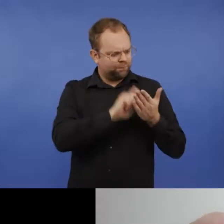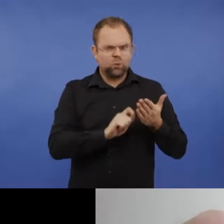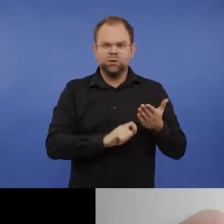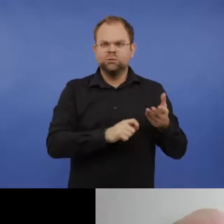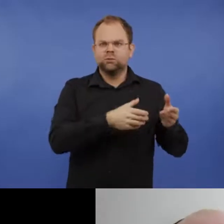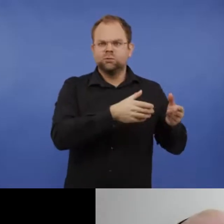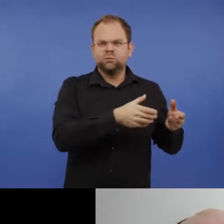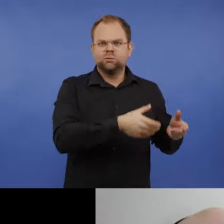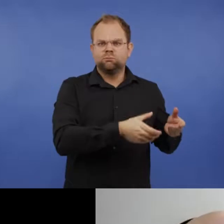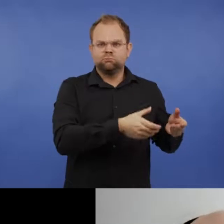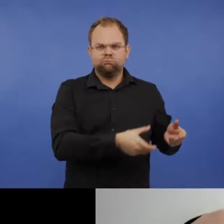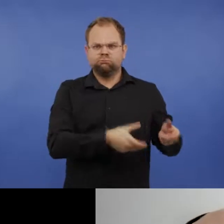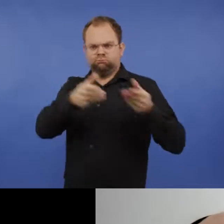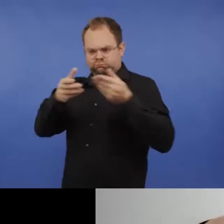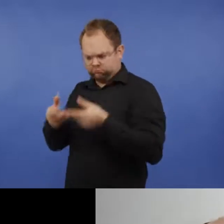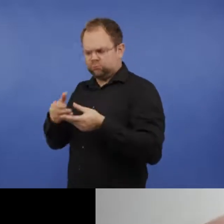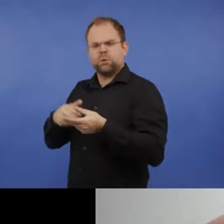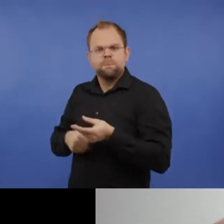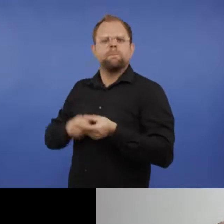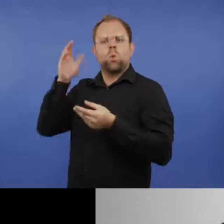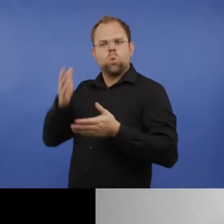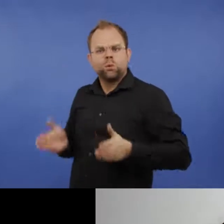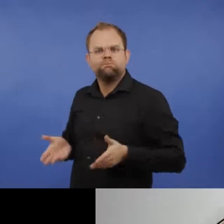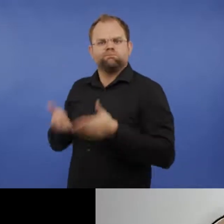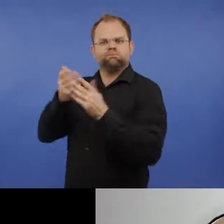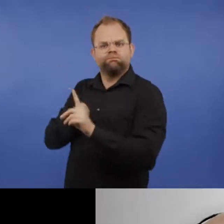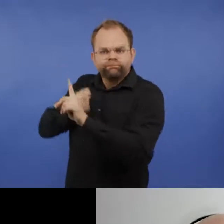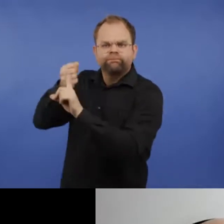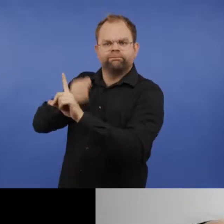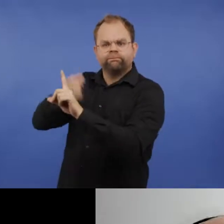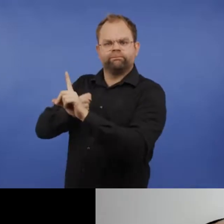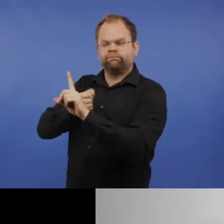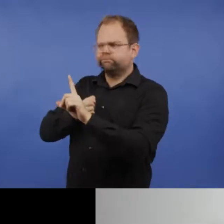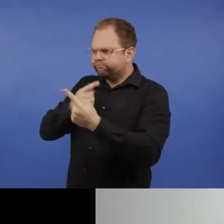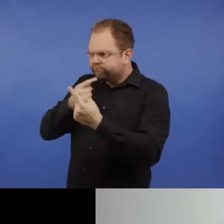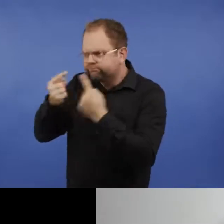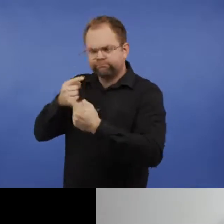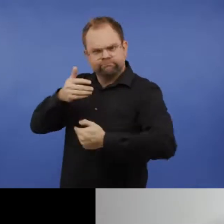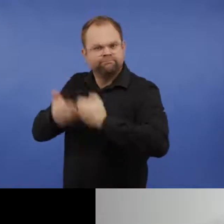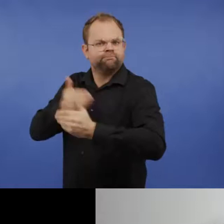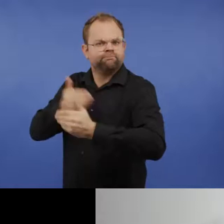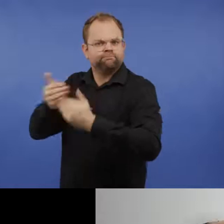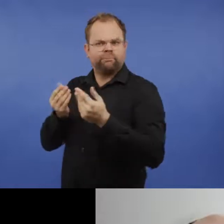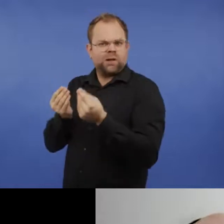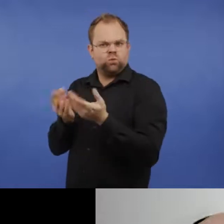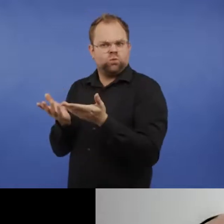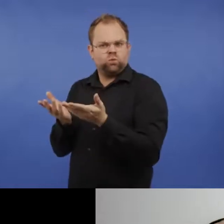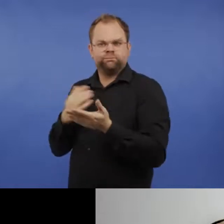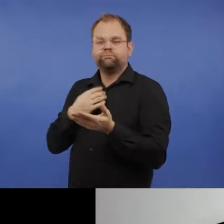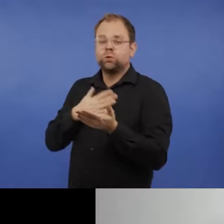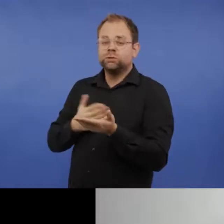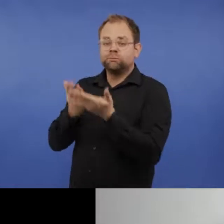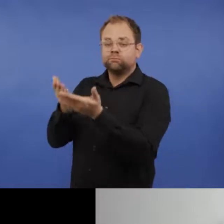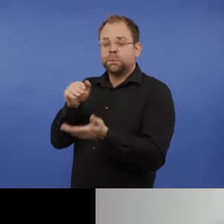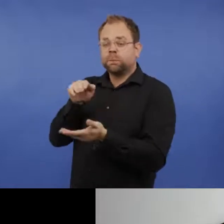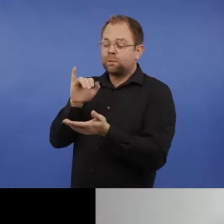Thank you very much, Gerard, and thank you for all of you it's a pleasure to be part of this